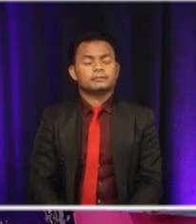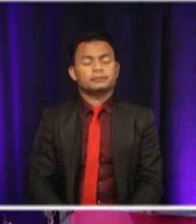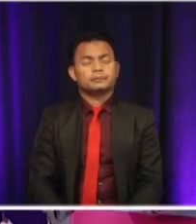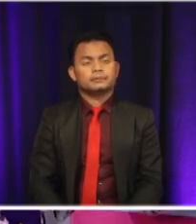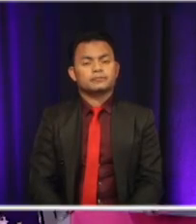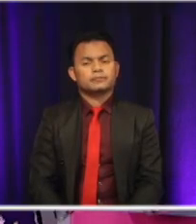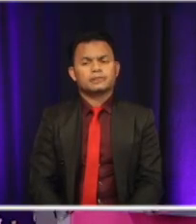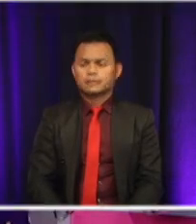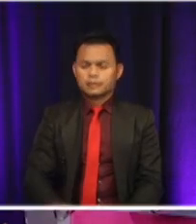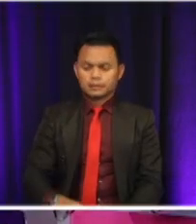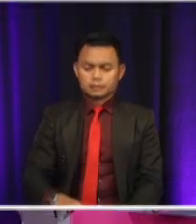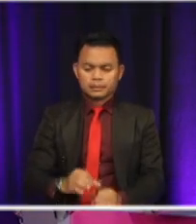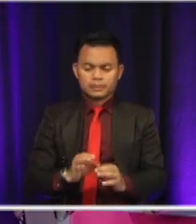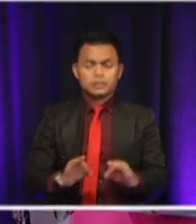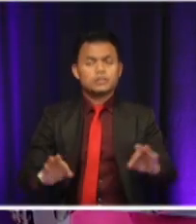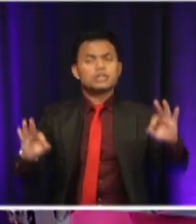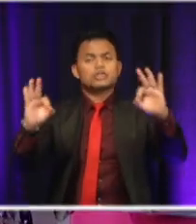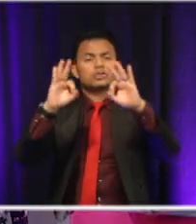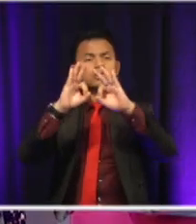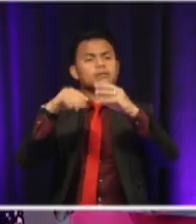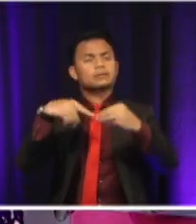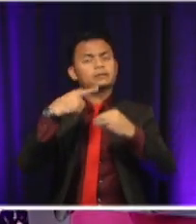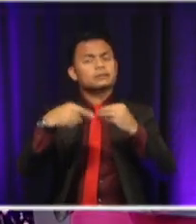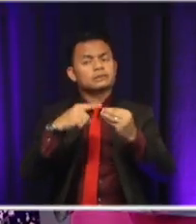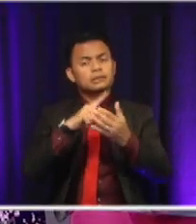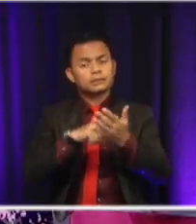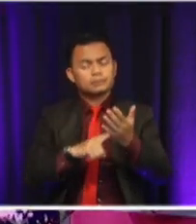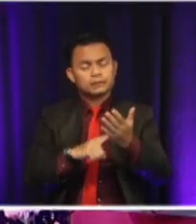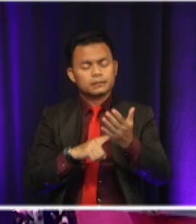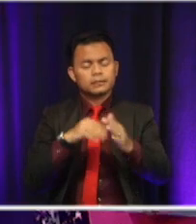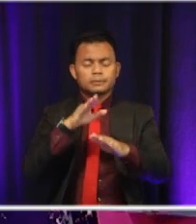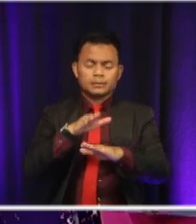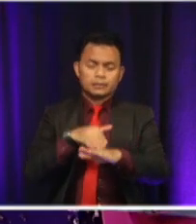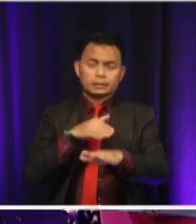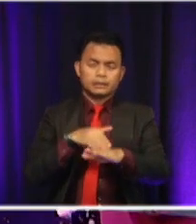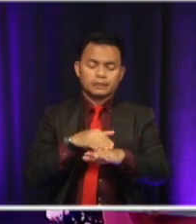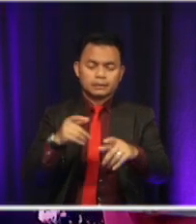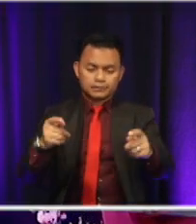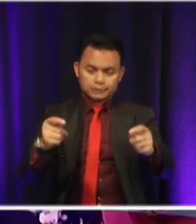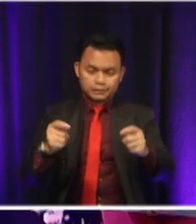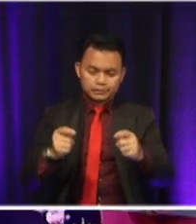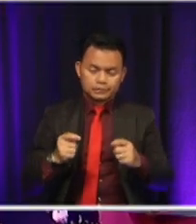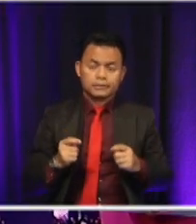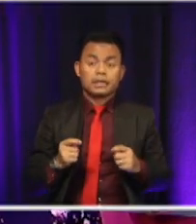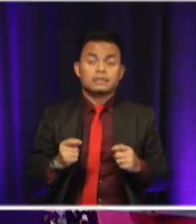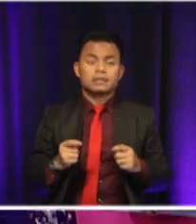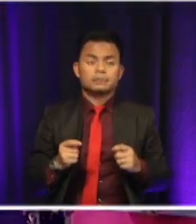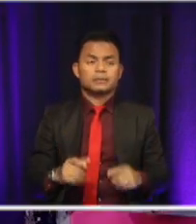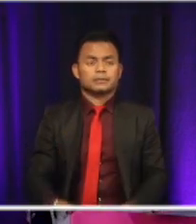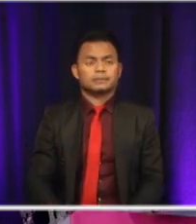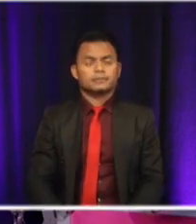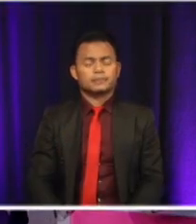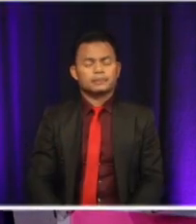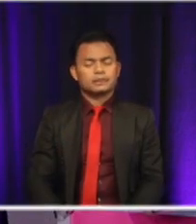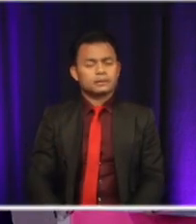story about? It's about slowly accepting aging and growing old. Those kind